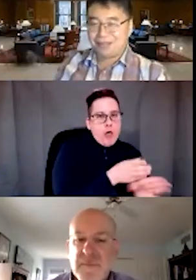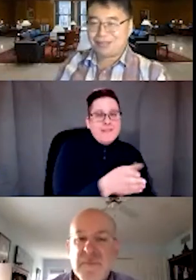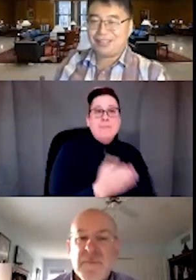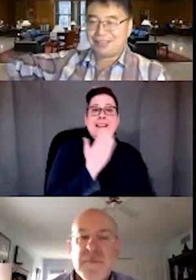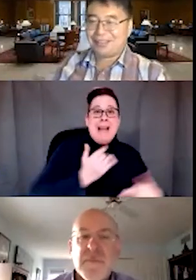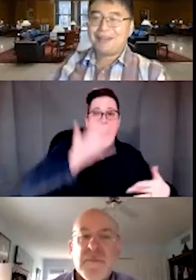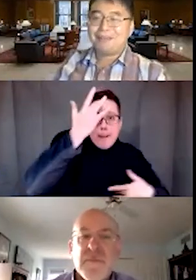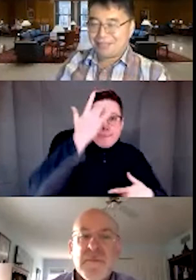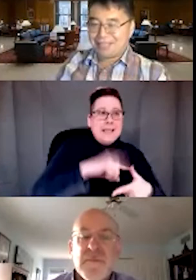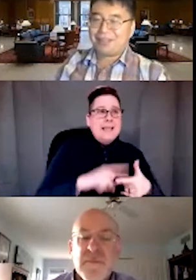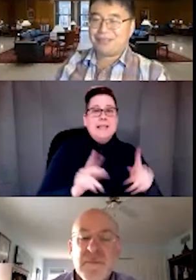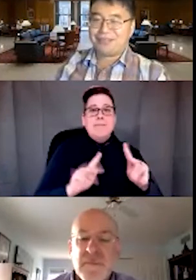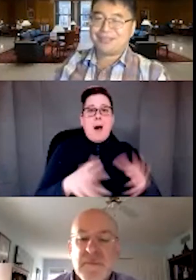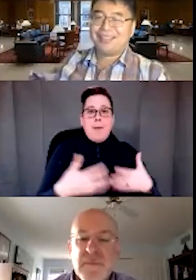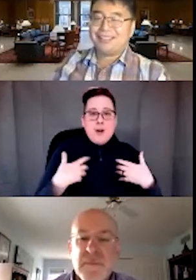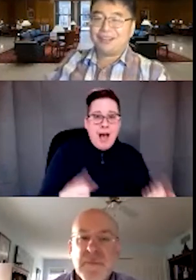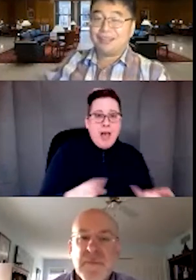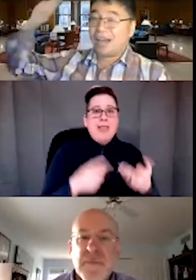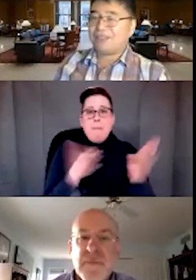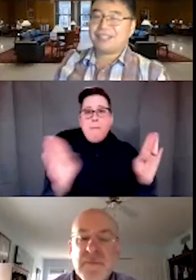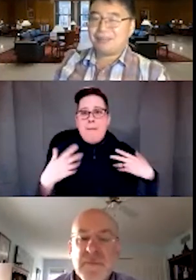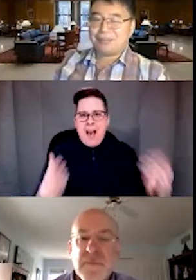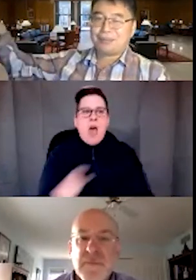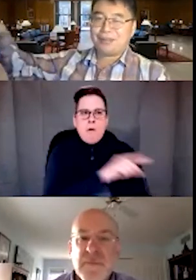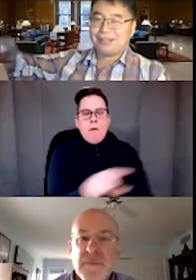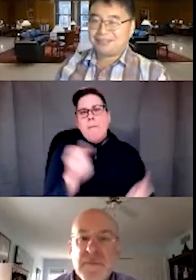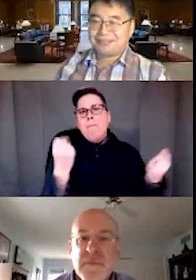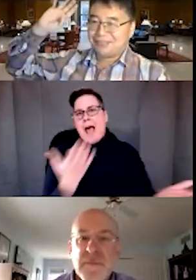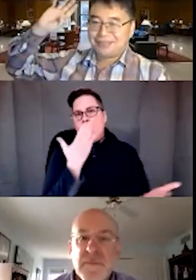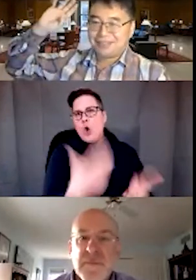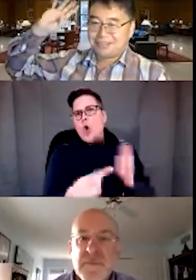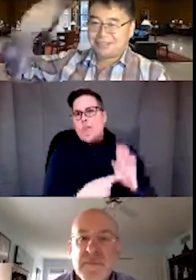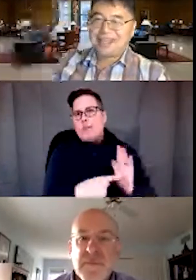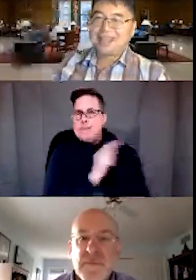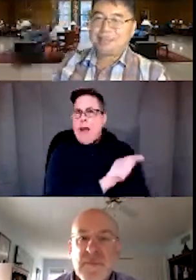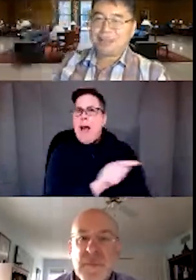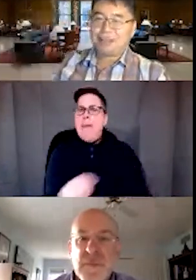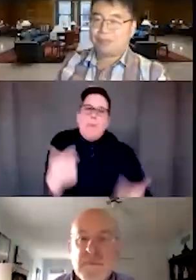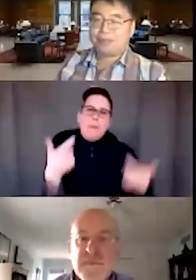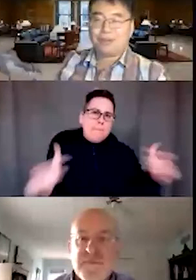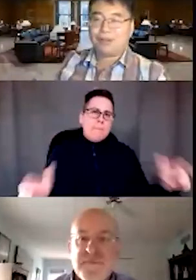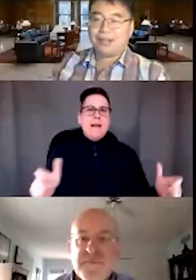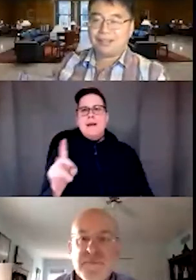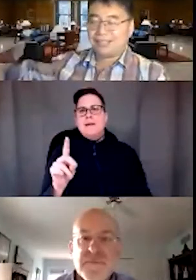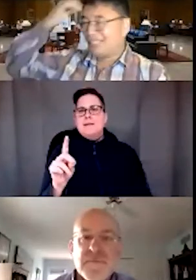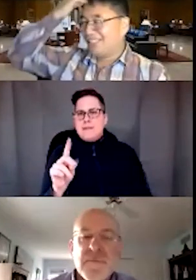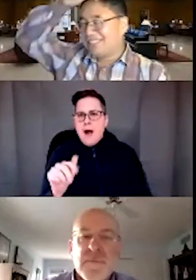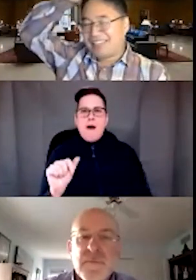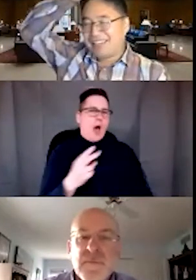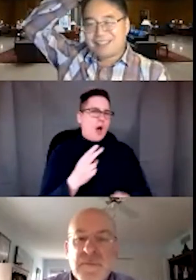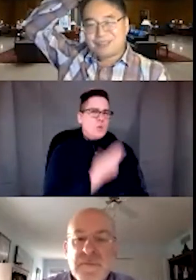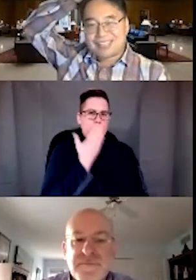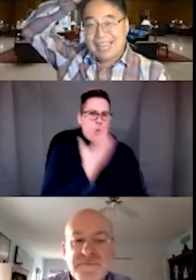like population health, public health fields. There are a lot of examples where, you know, these big data approaches have been used very well.